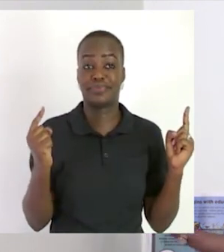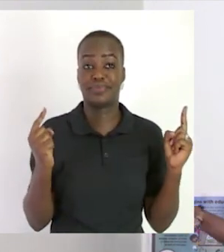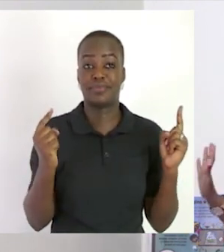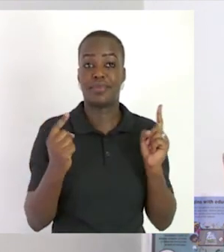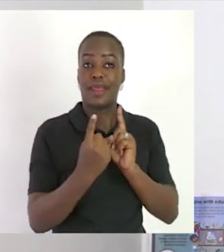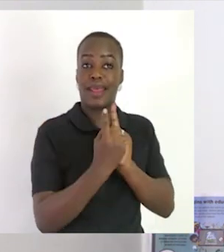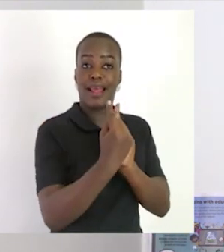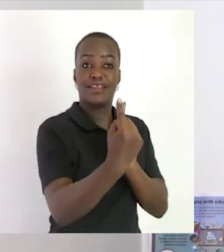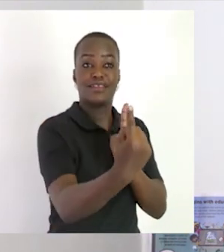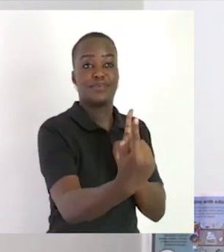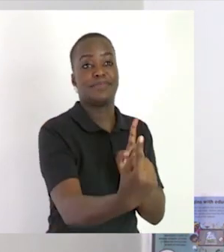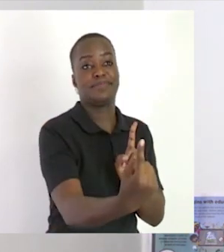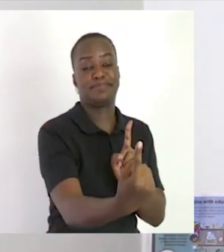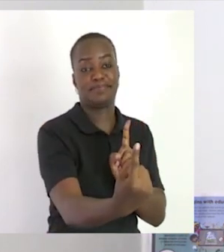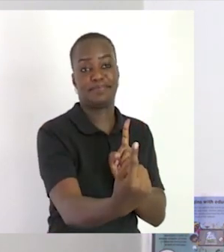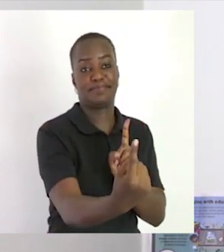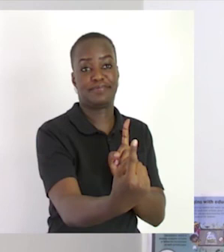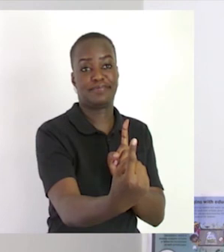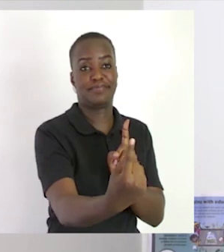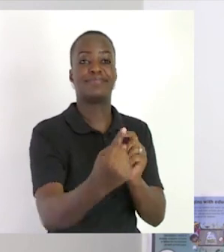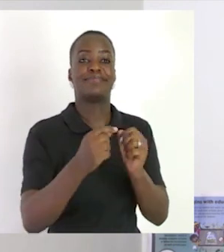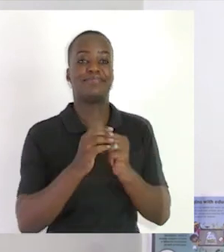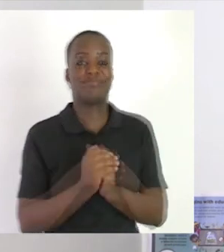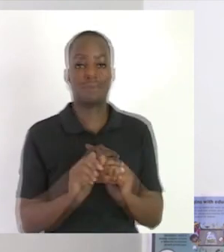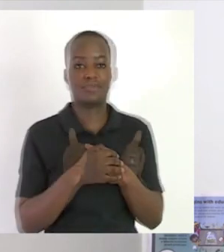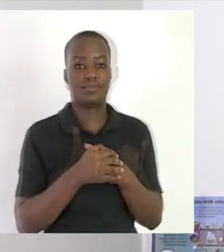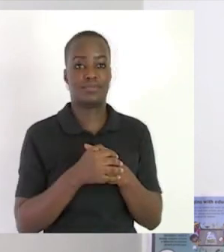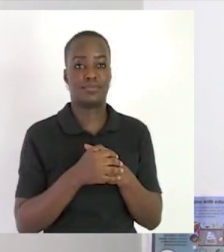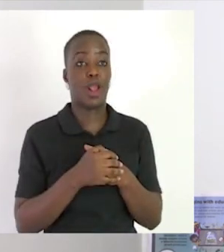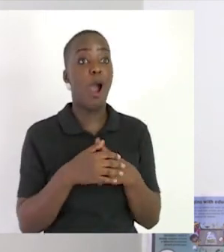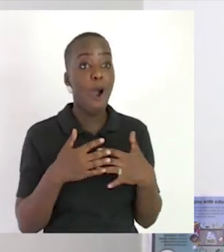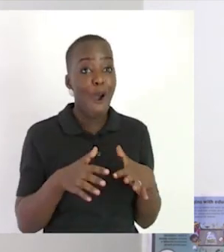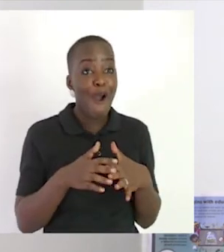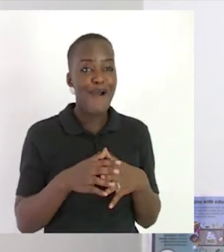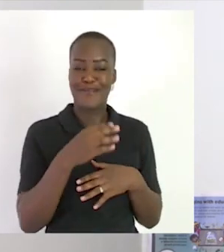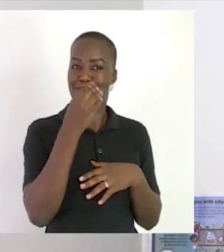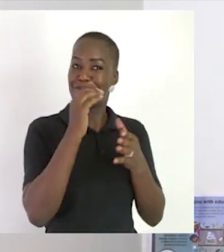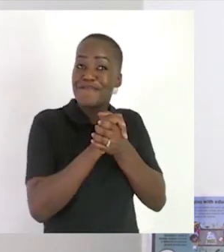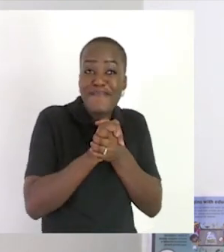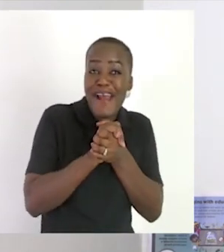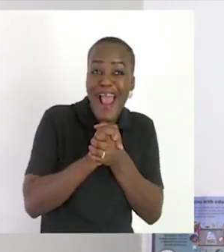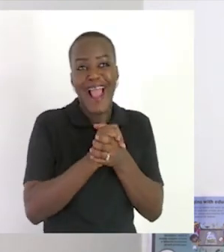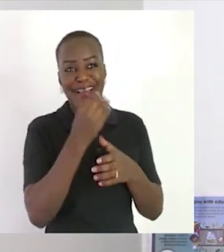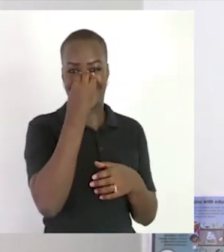and in front of us. Yes, well done. Our friend,